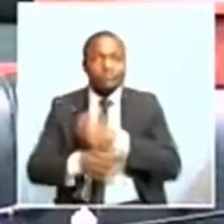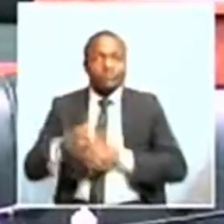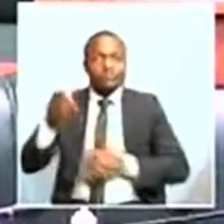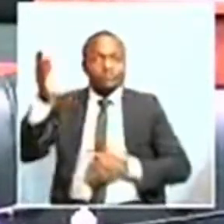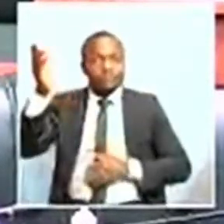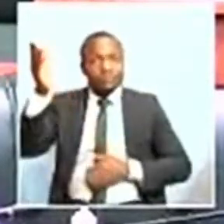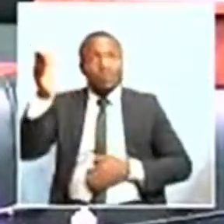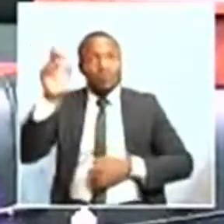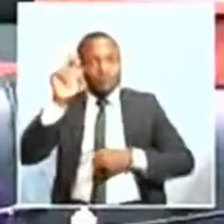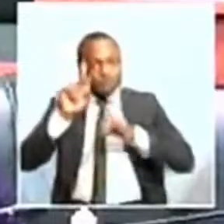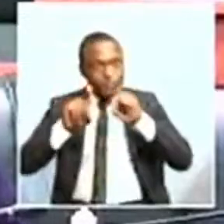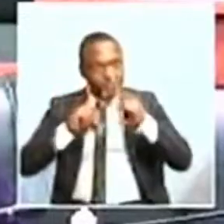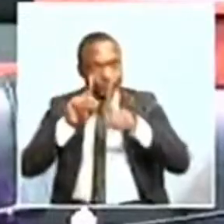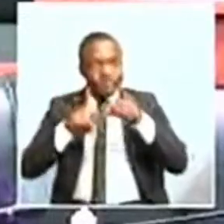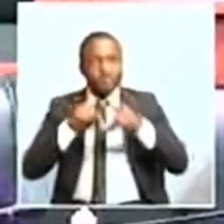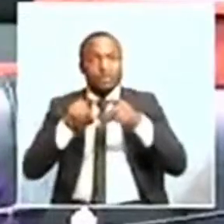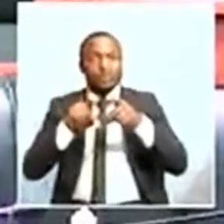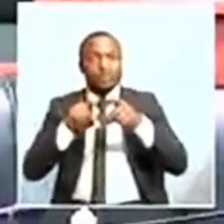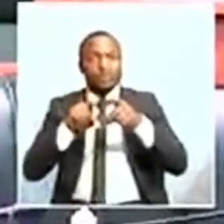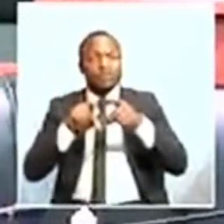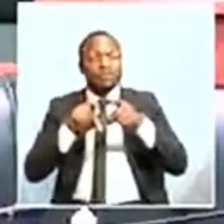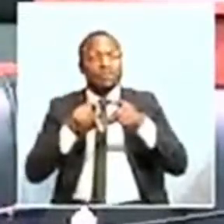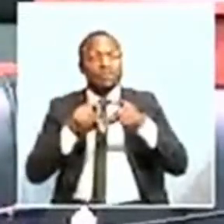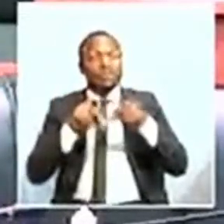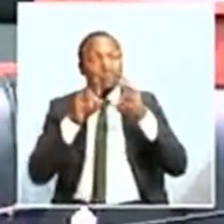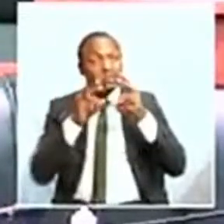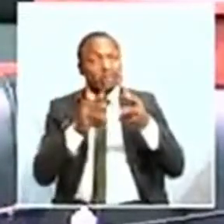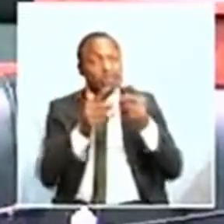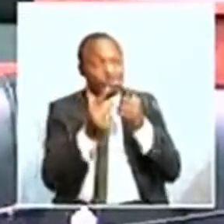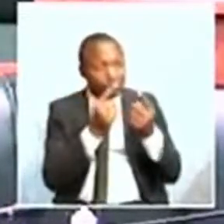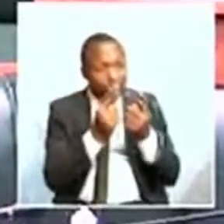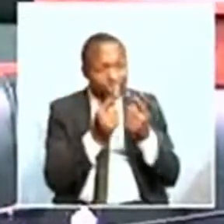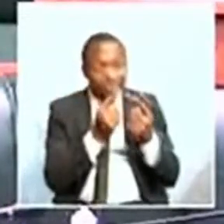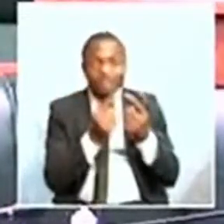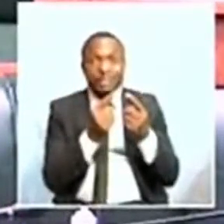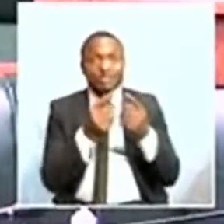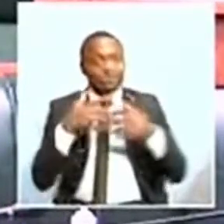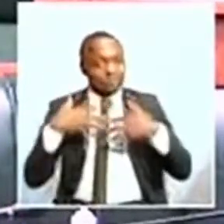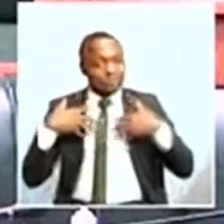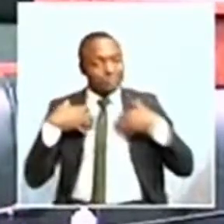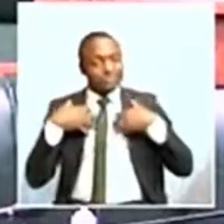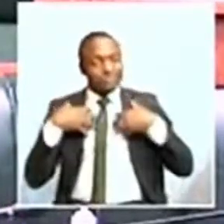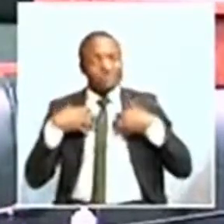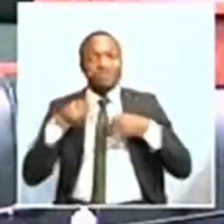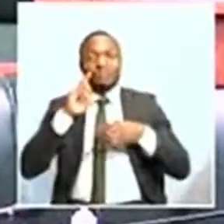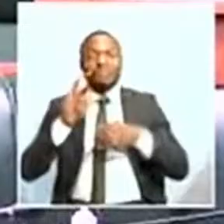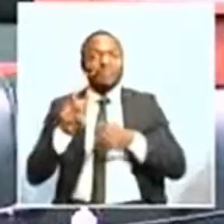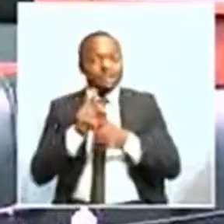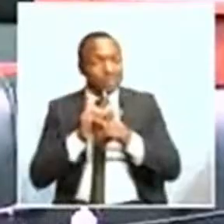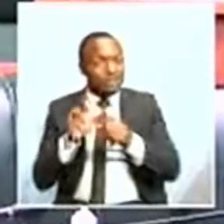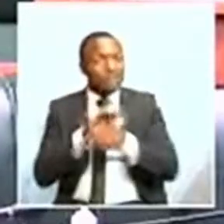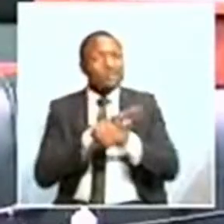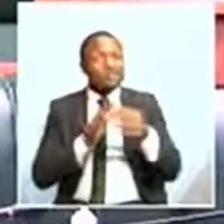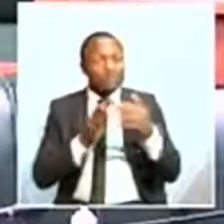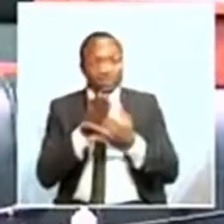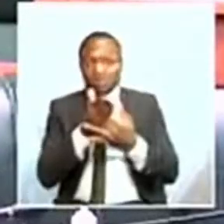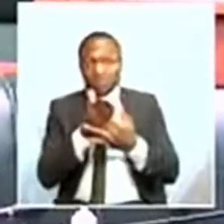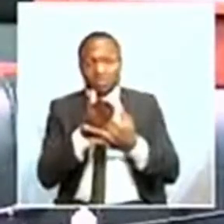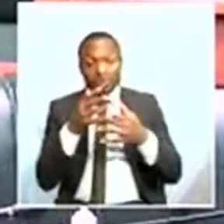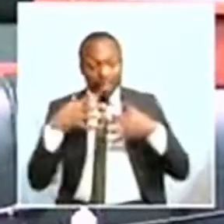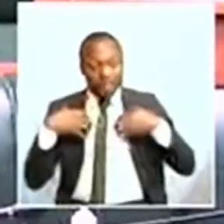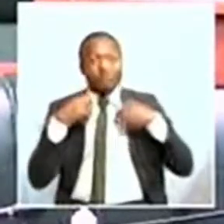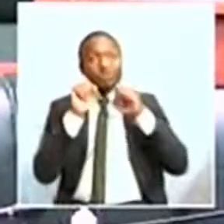people. The way we interact with animals, we have to be careful, because through these animals, we can contract some